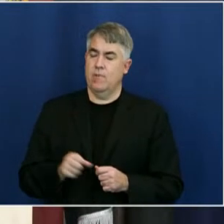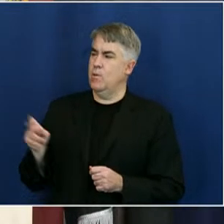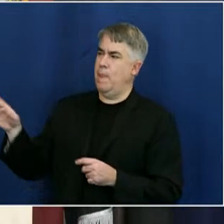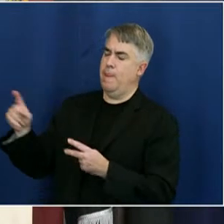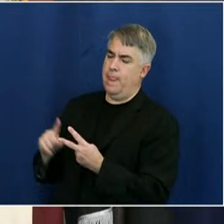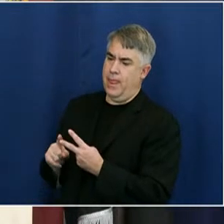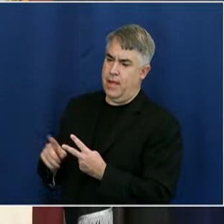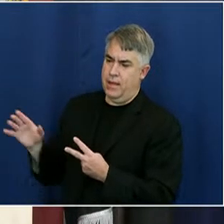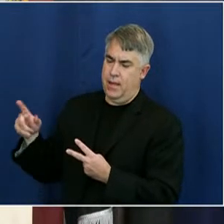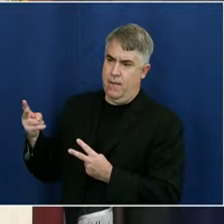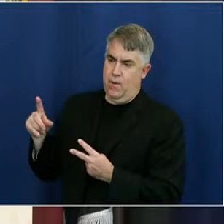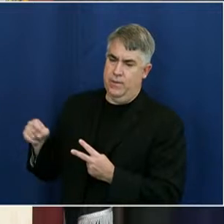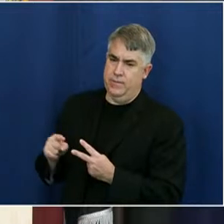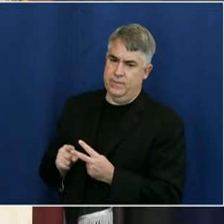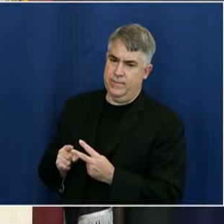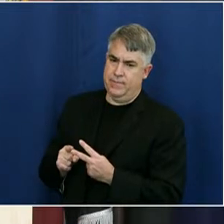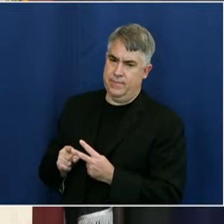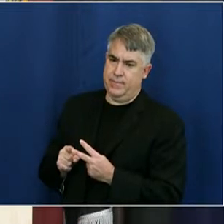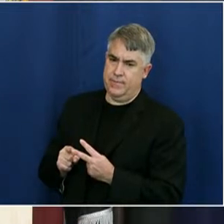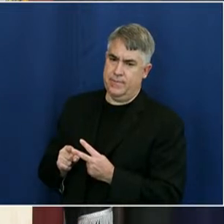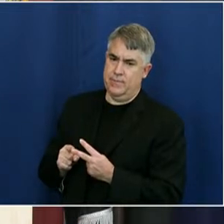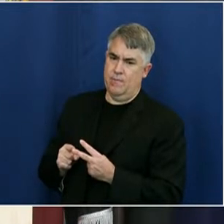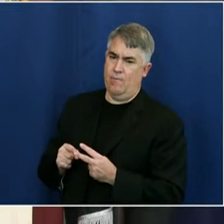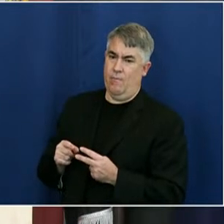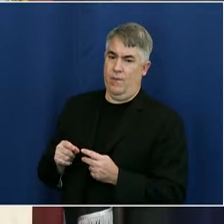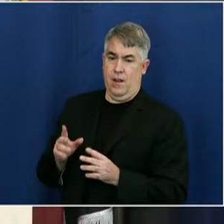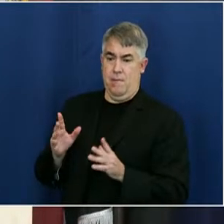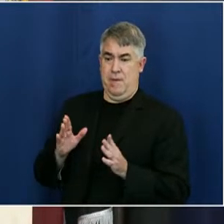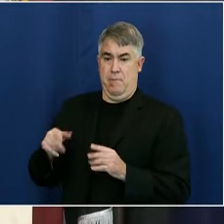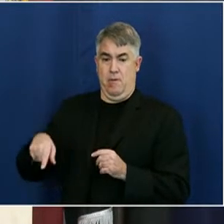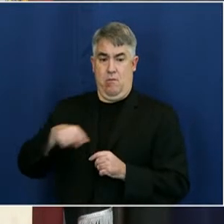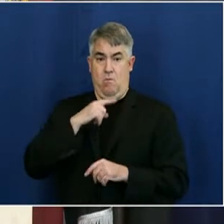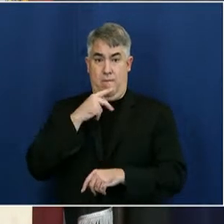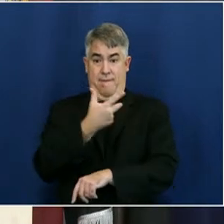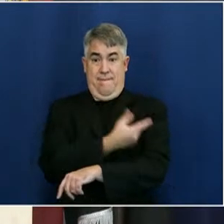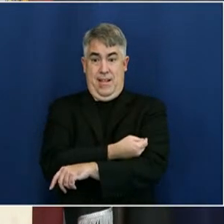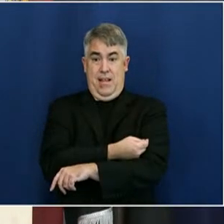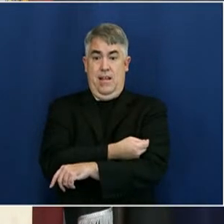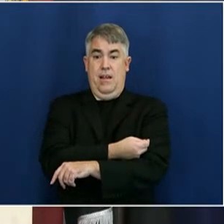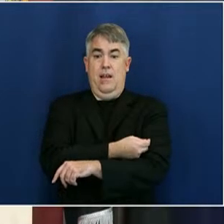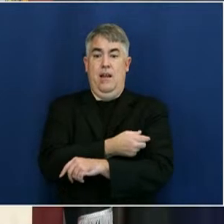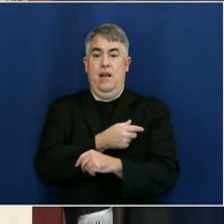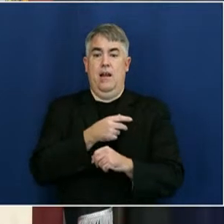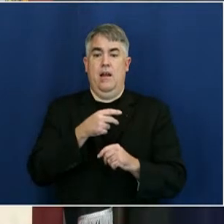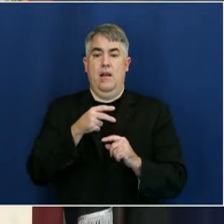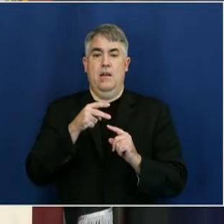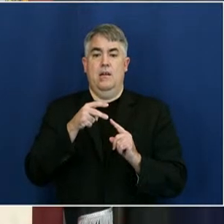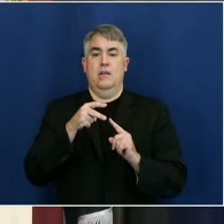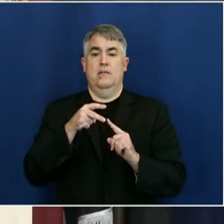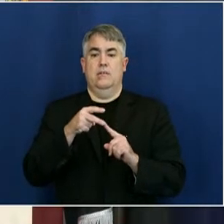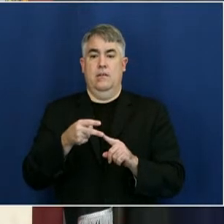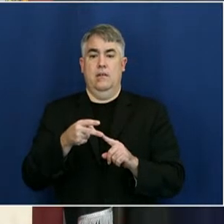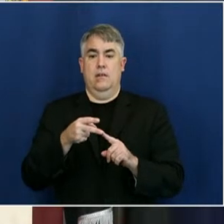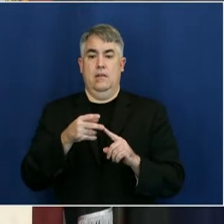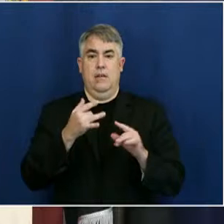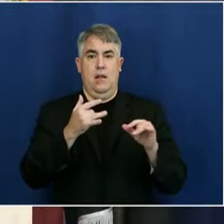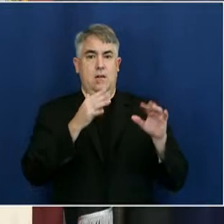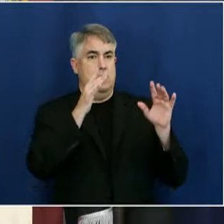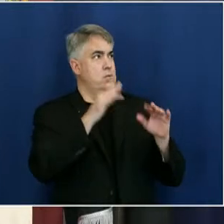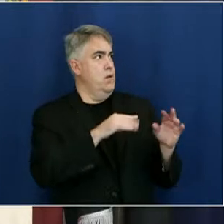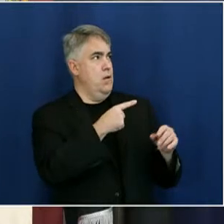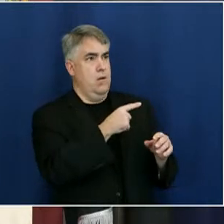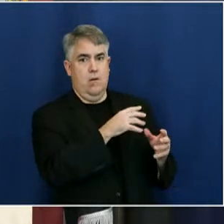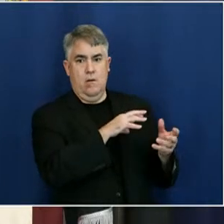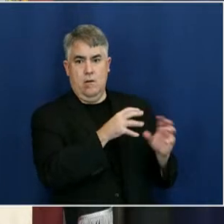question involving second doses. You talked about the winter weather freezing the national vaccine supply. That makes a